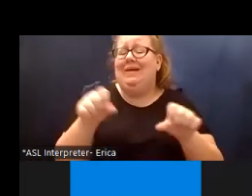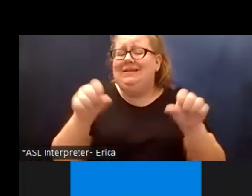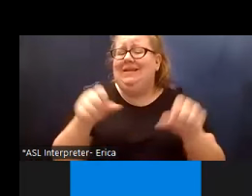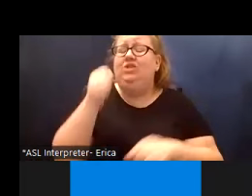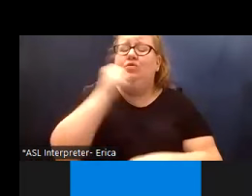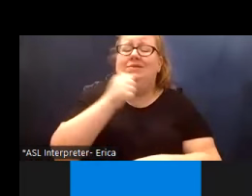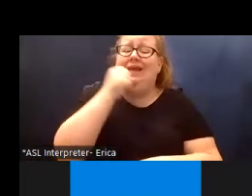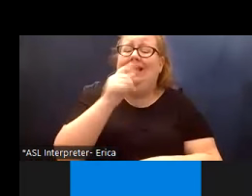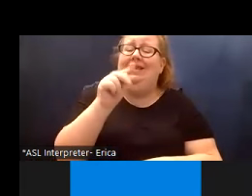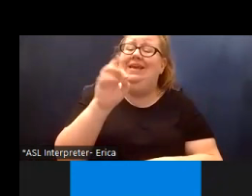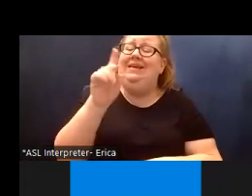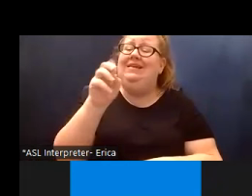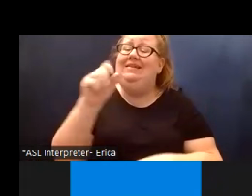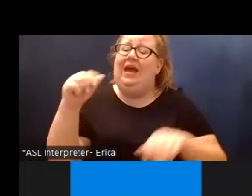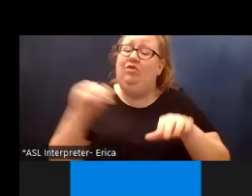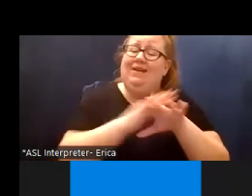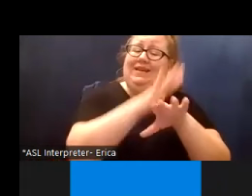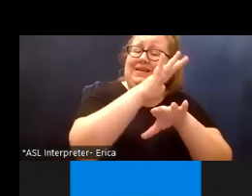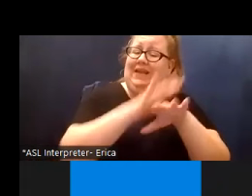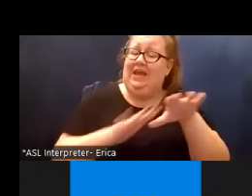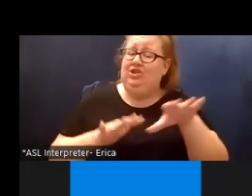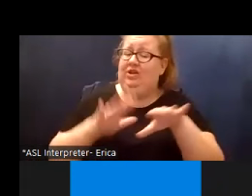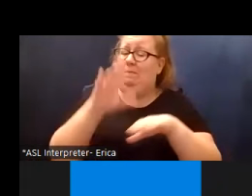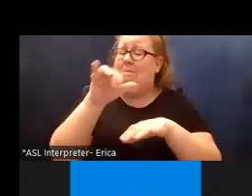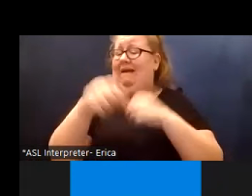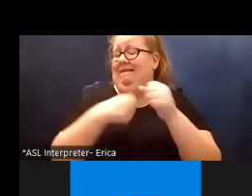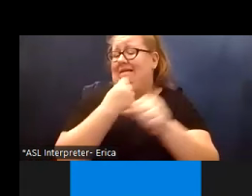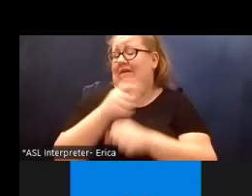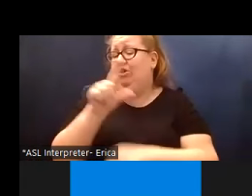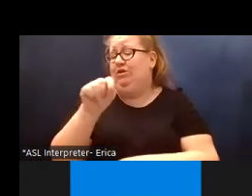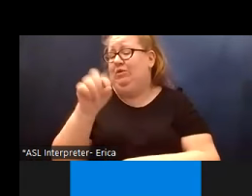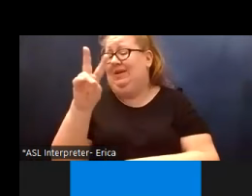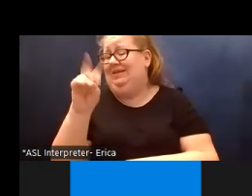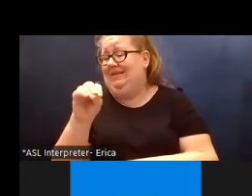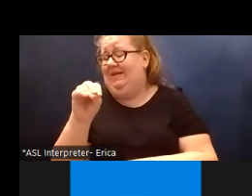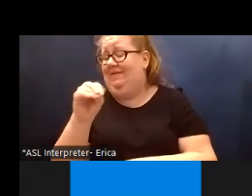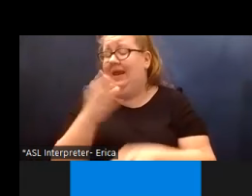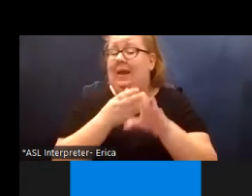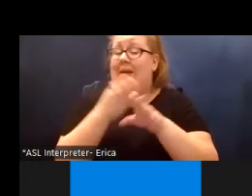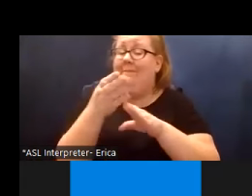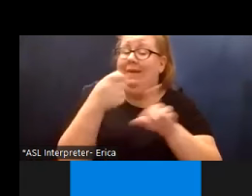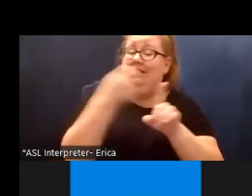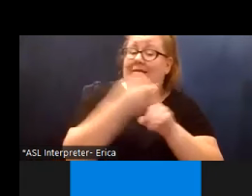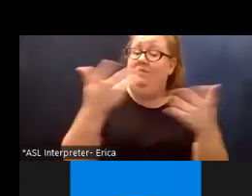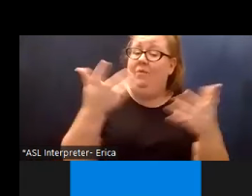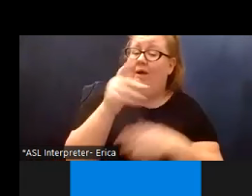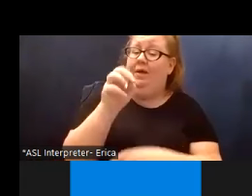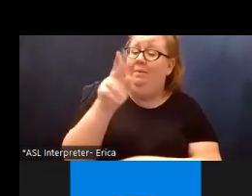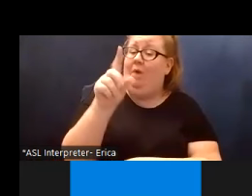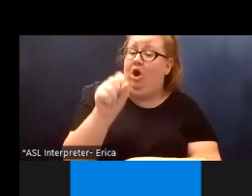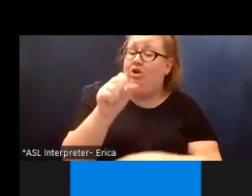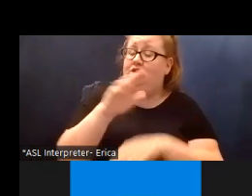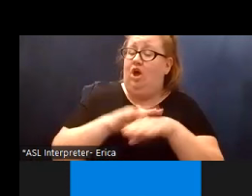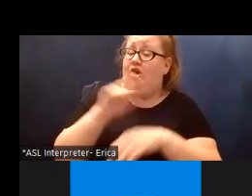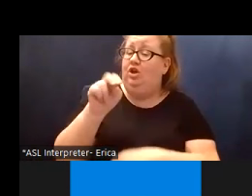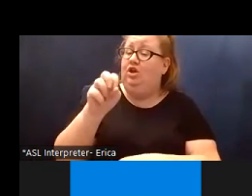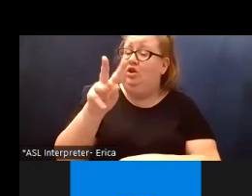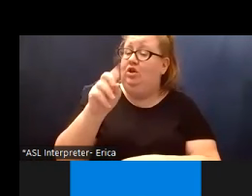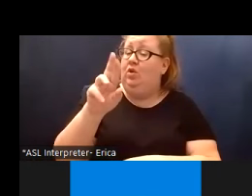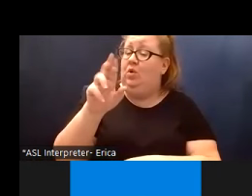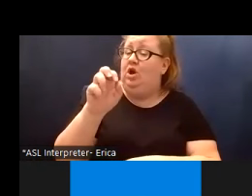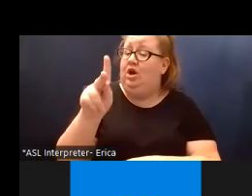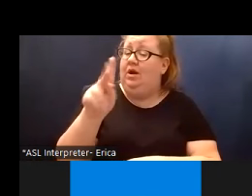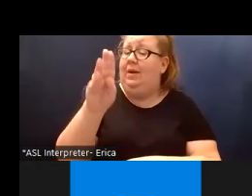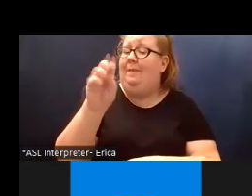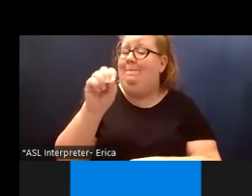inundation by the year 2070. These mainly affect the parks on Newark Bay, so we'll be looking at